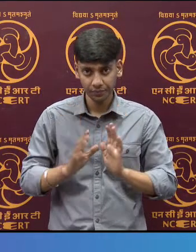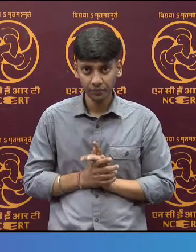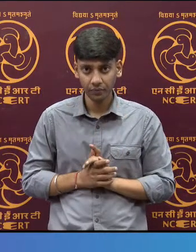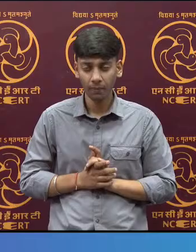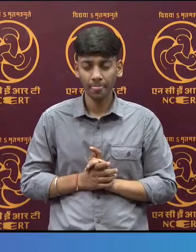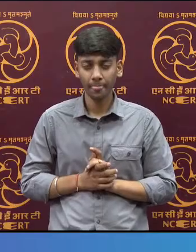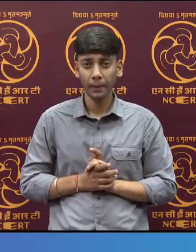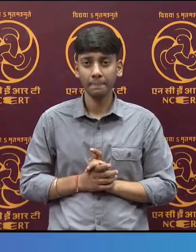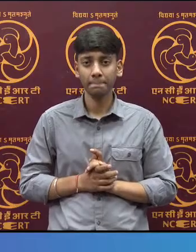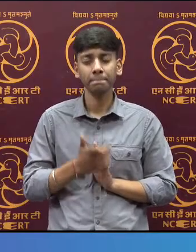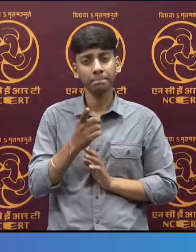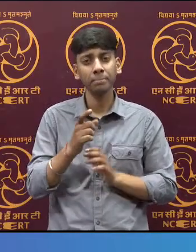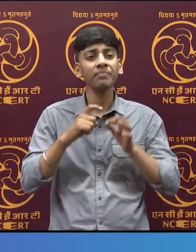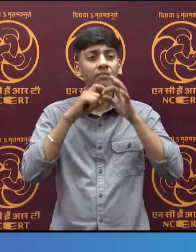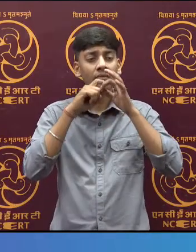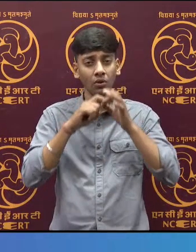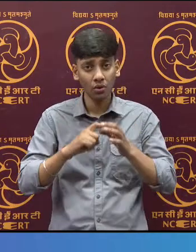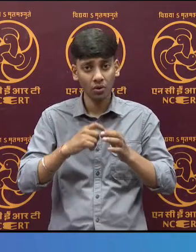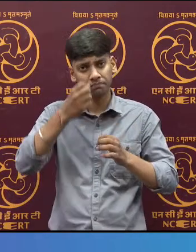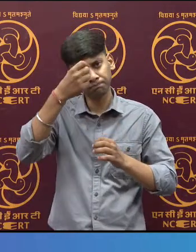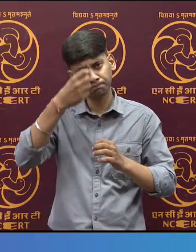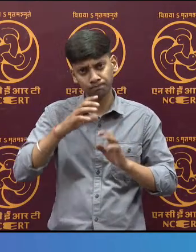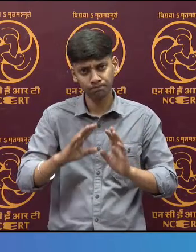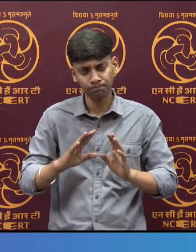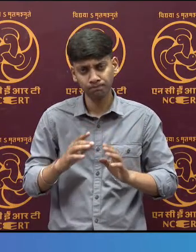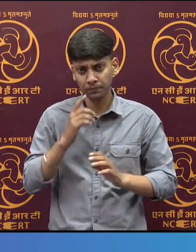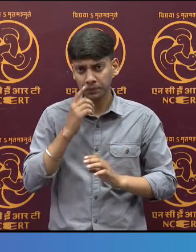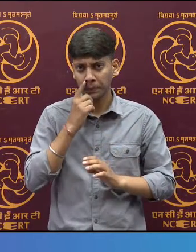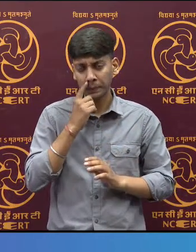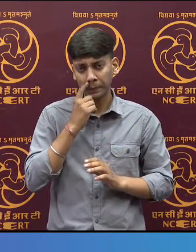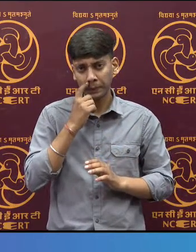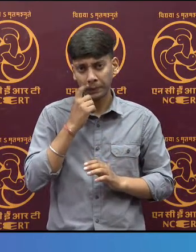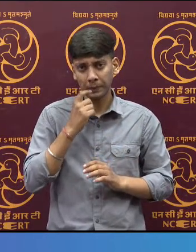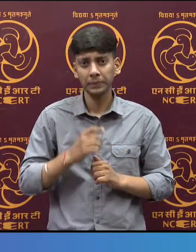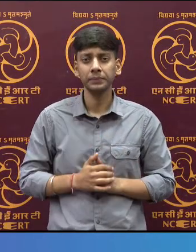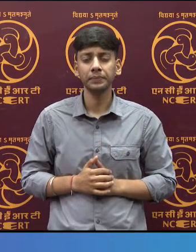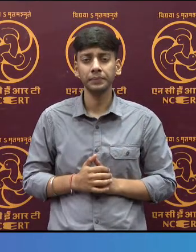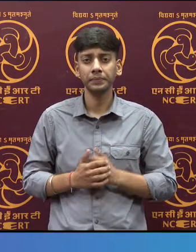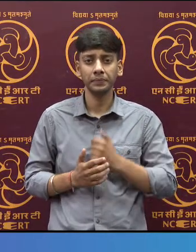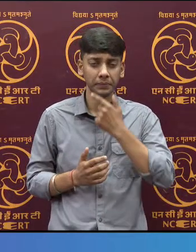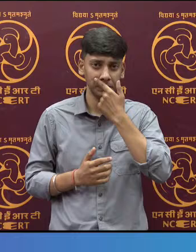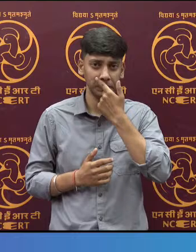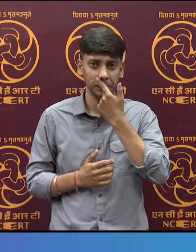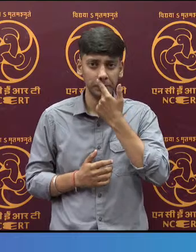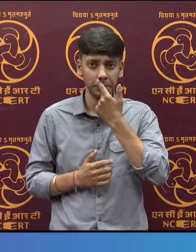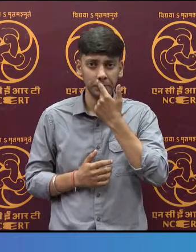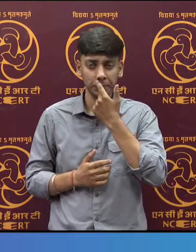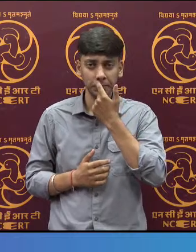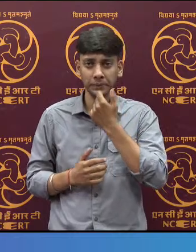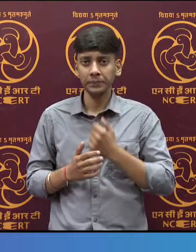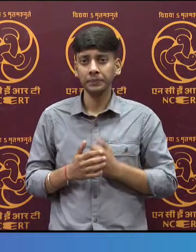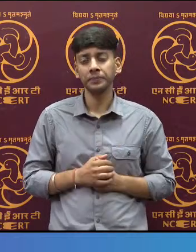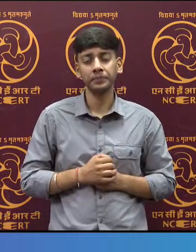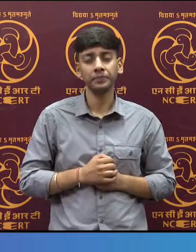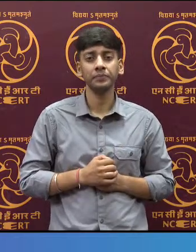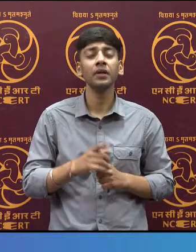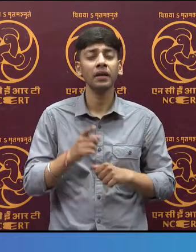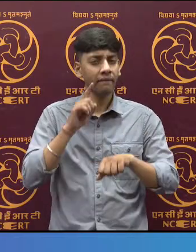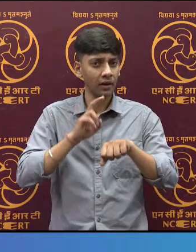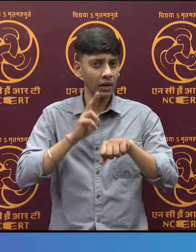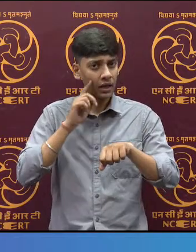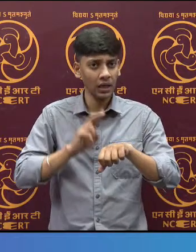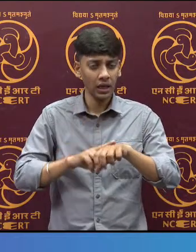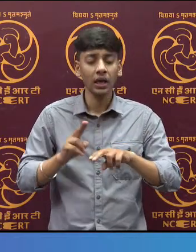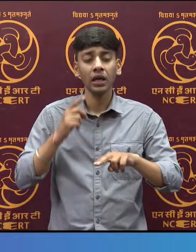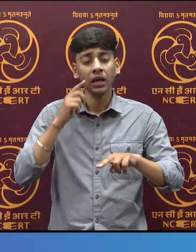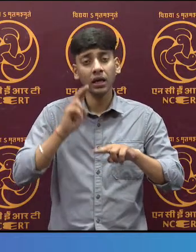So based on these questions, we can solve the equations. If we have time, then I can discuss, as you say. Okay, we can normally